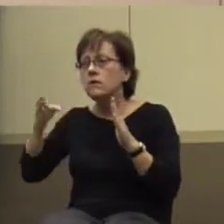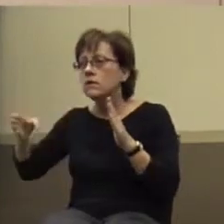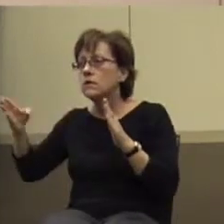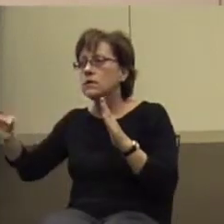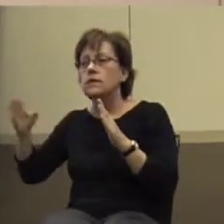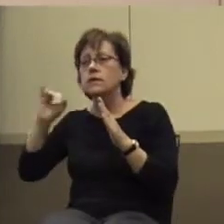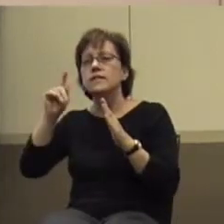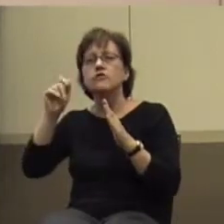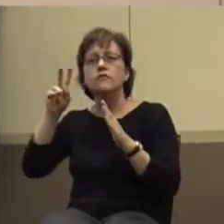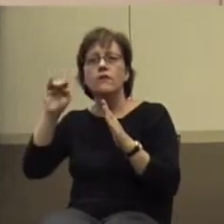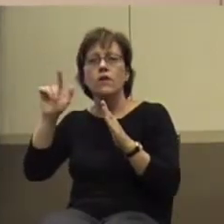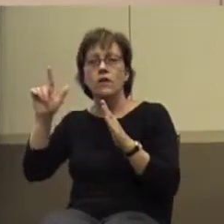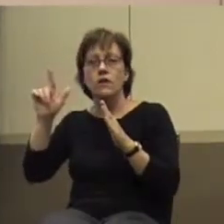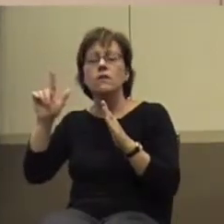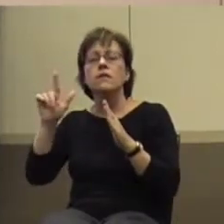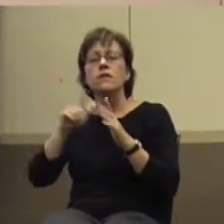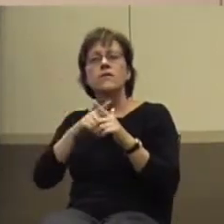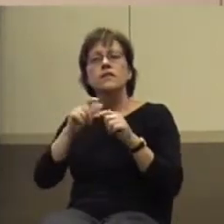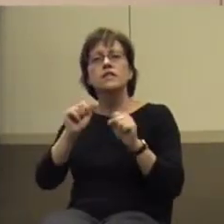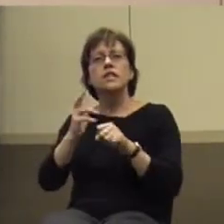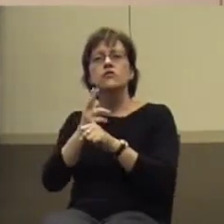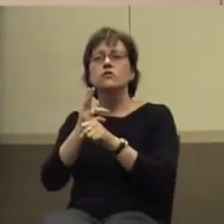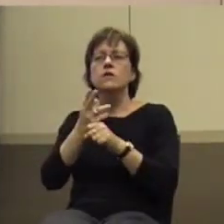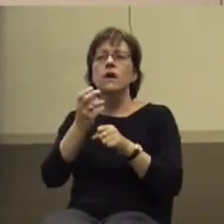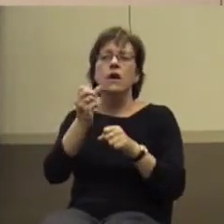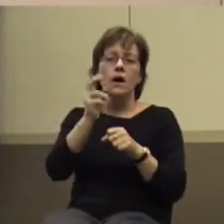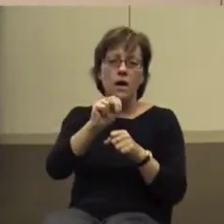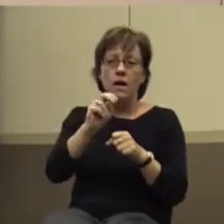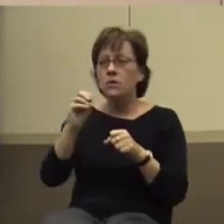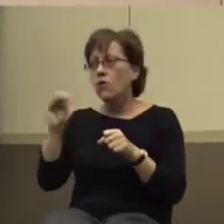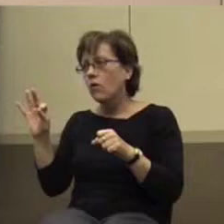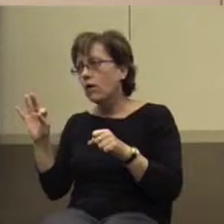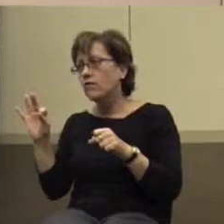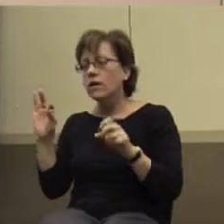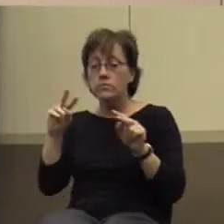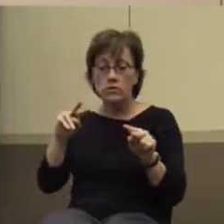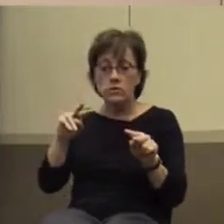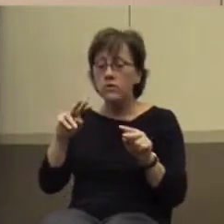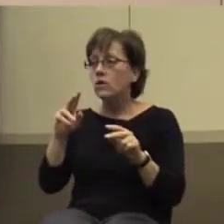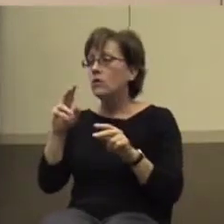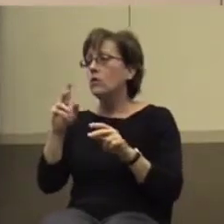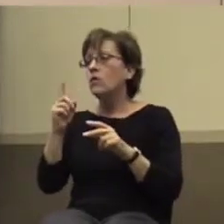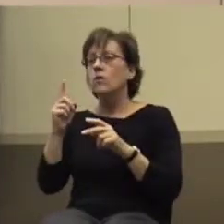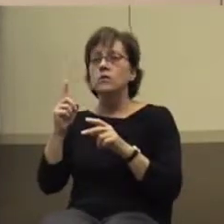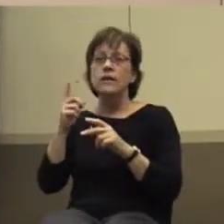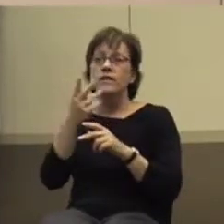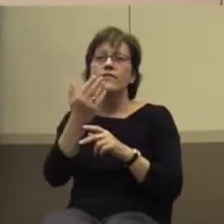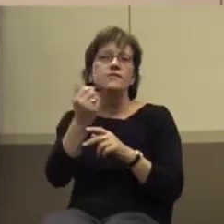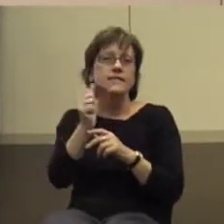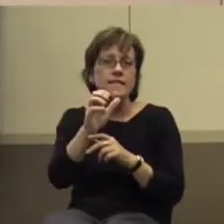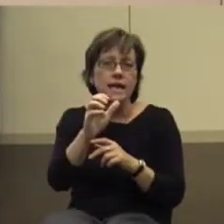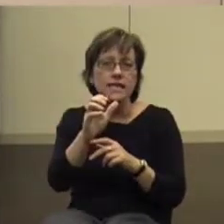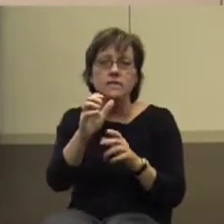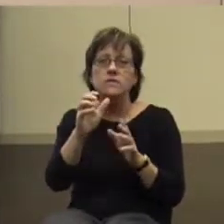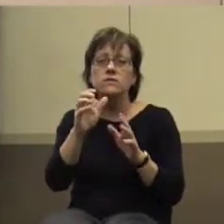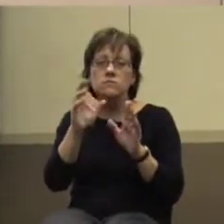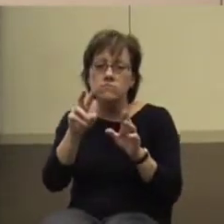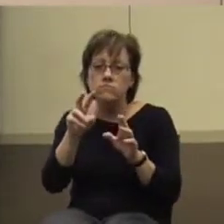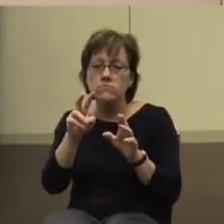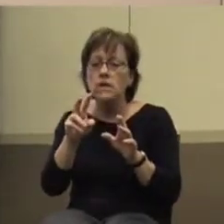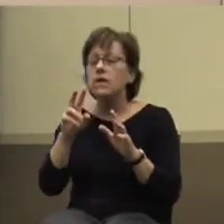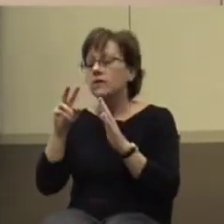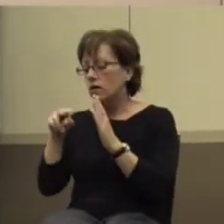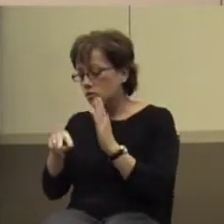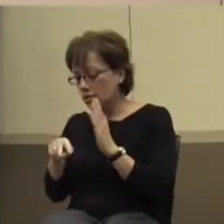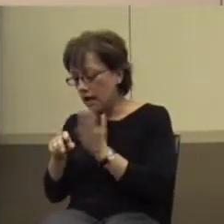like observe for like one period of time, 15 seconds, and then look down and then record it during the next 15 seconds, and then back up for another